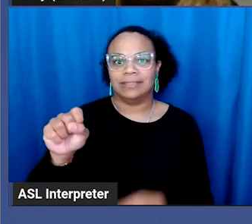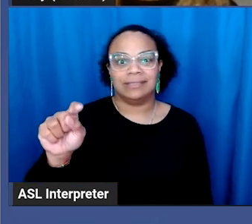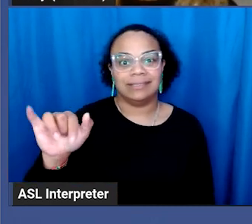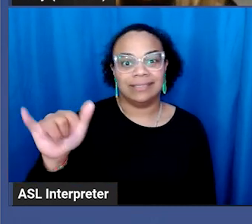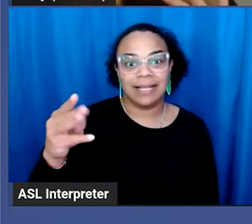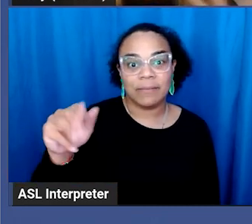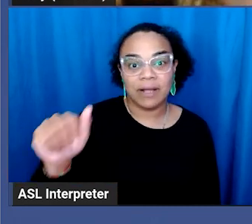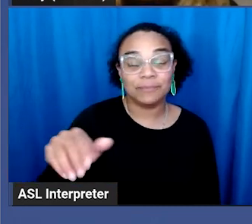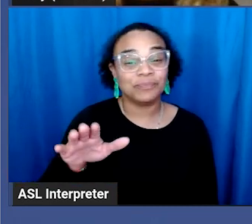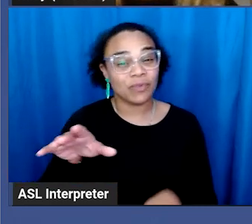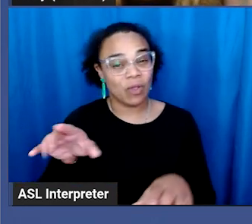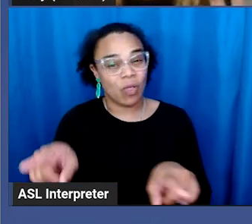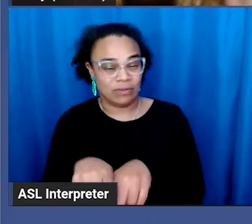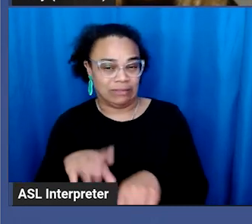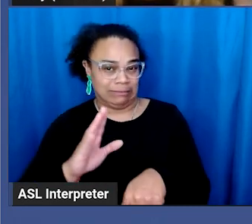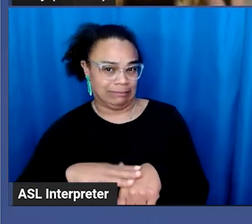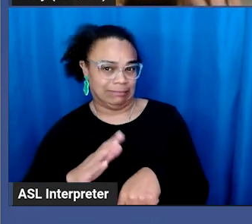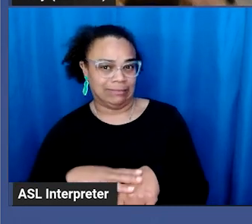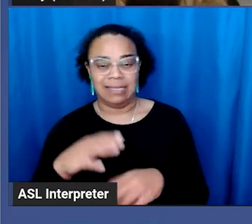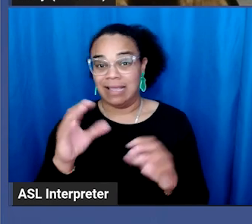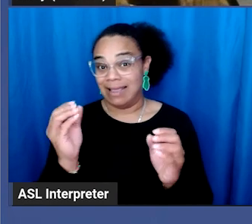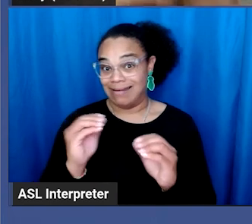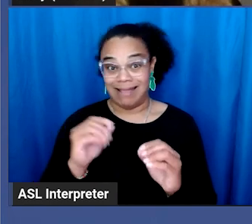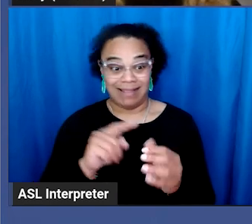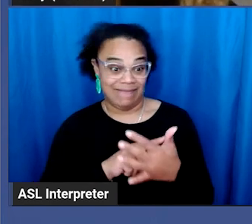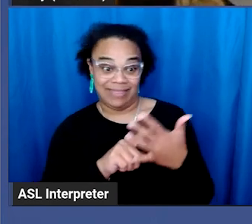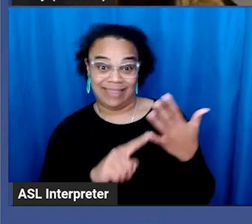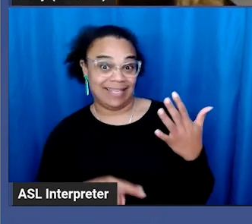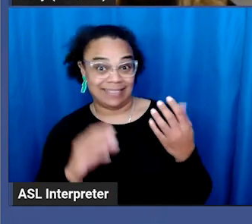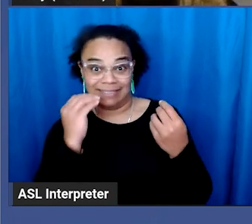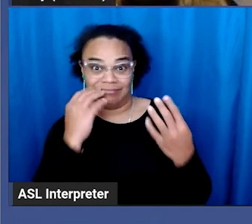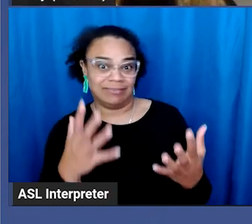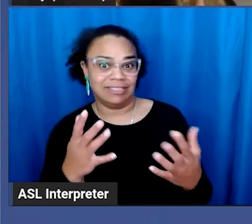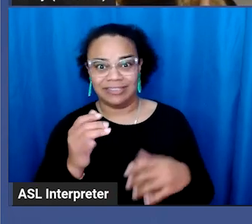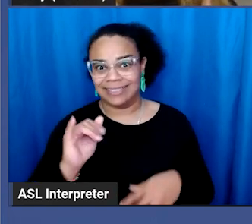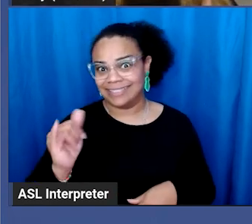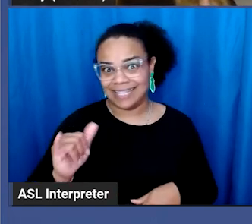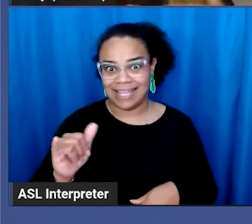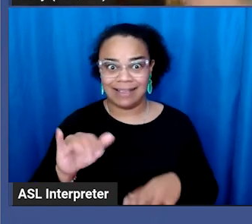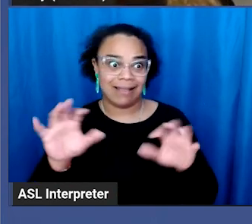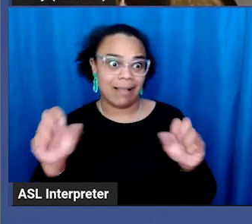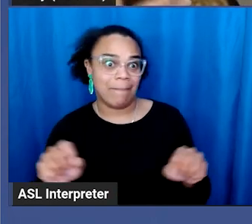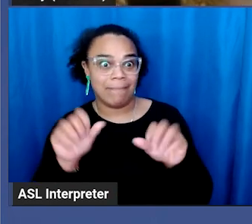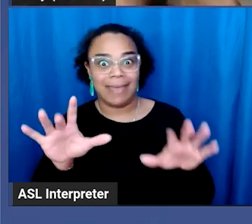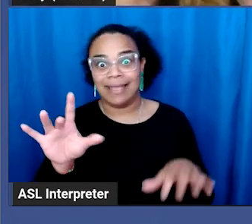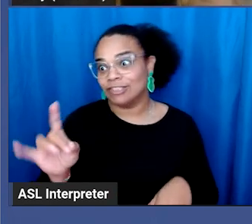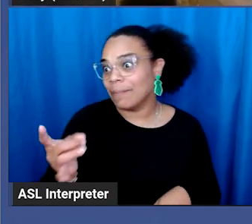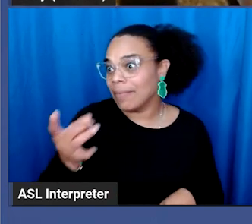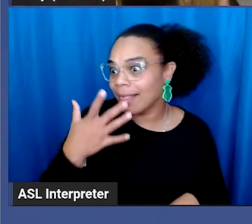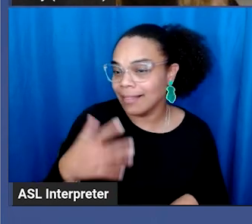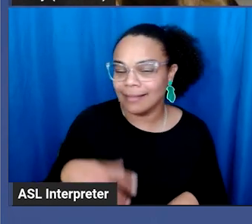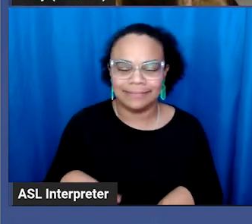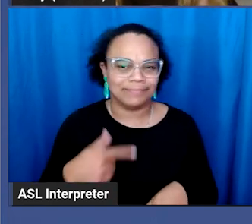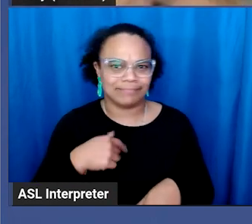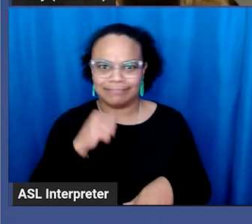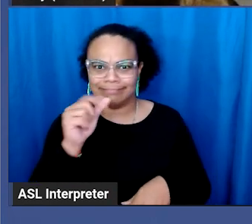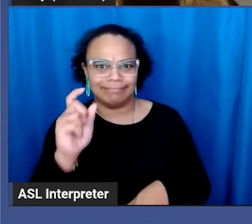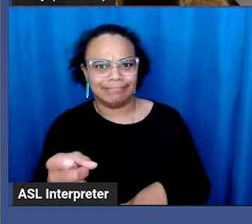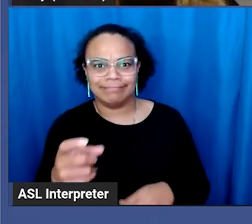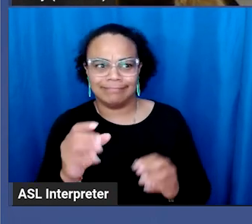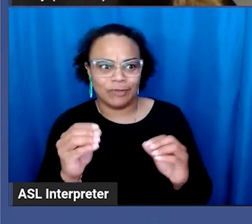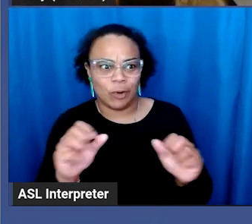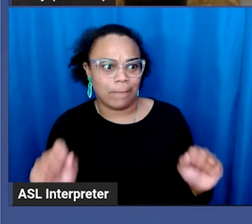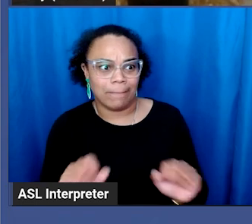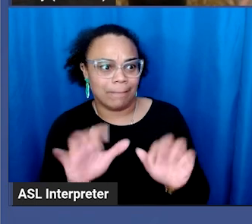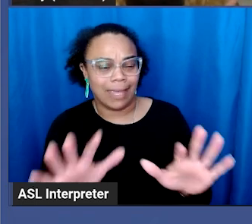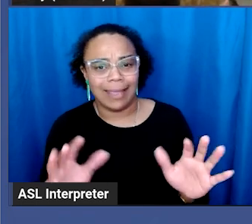Spoiler alert to you guys, none of these is actually like a magic pill. I'm not going to give you like anything like that. There's no